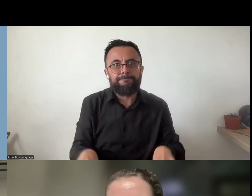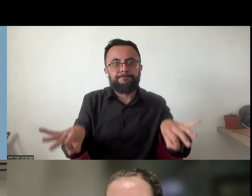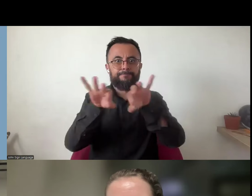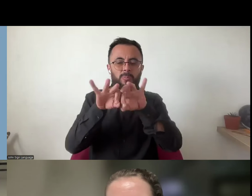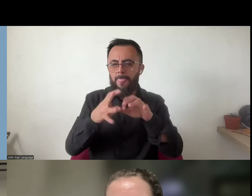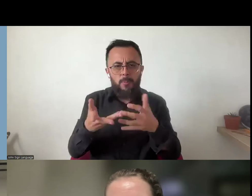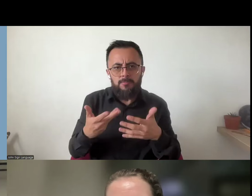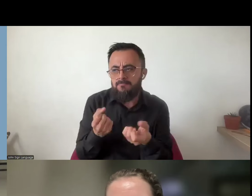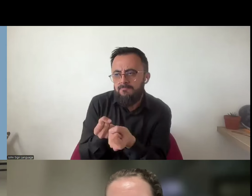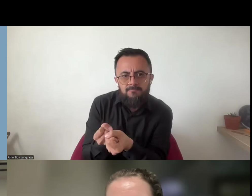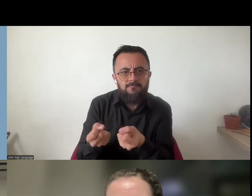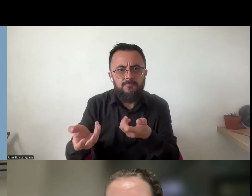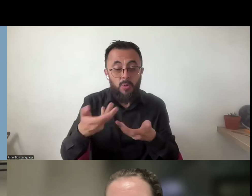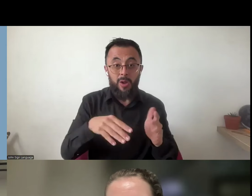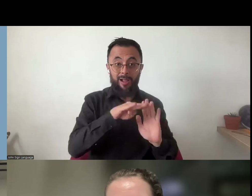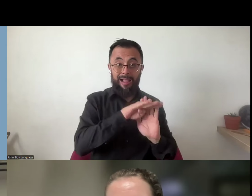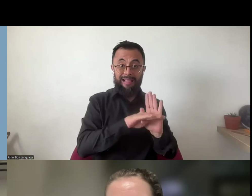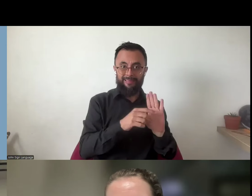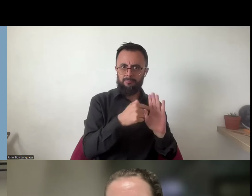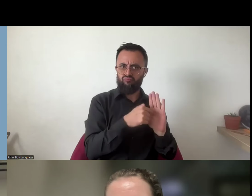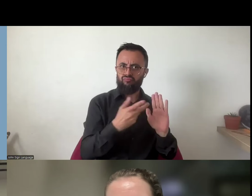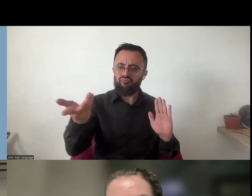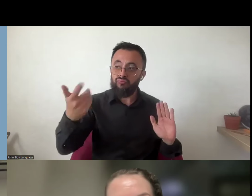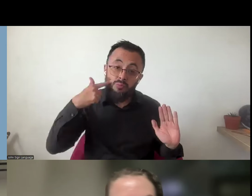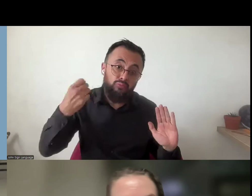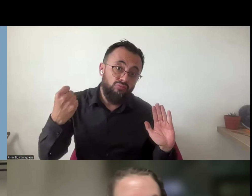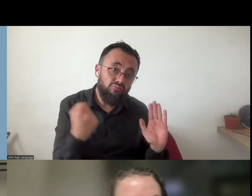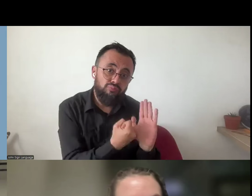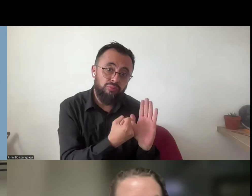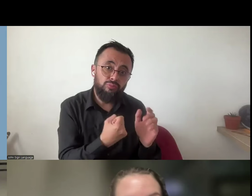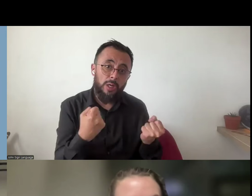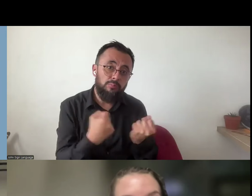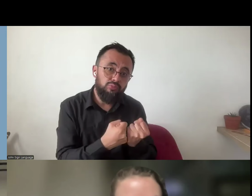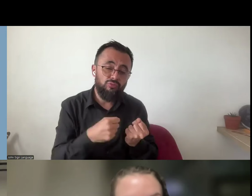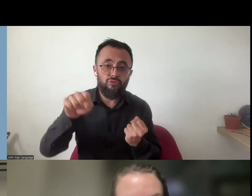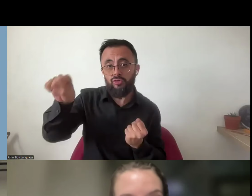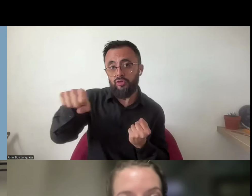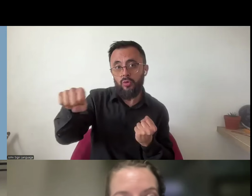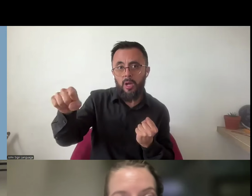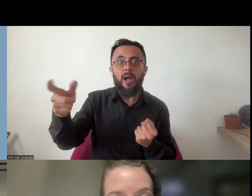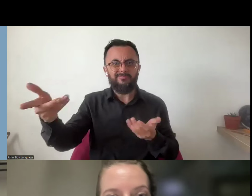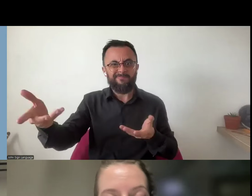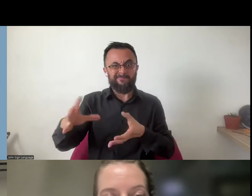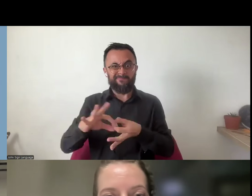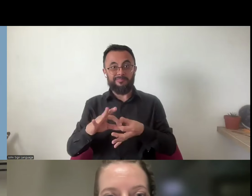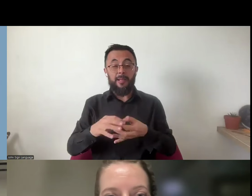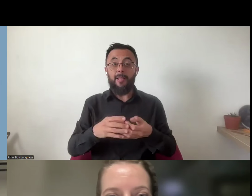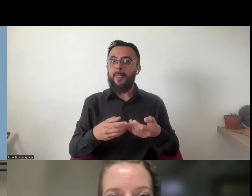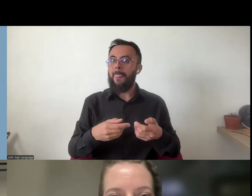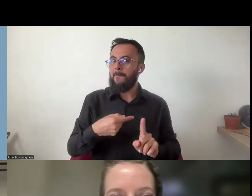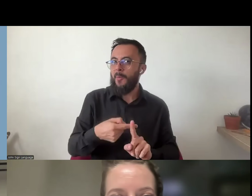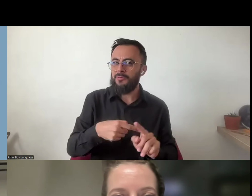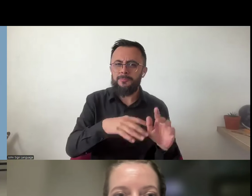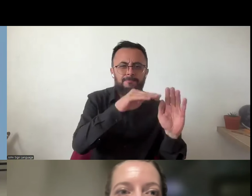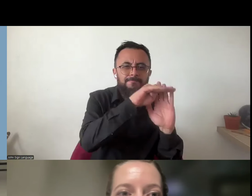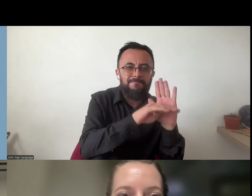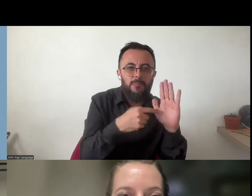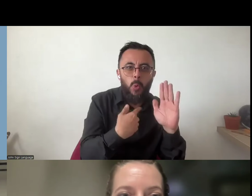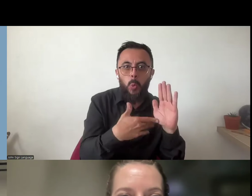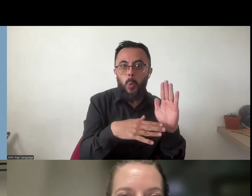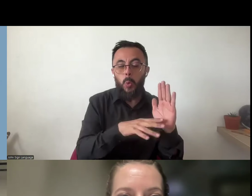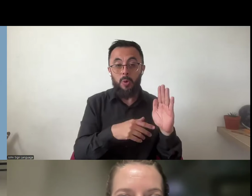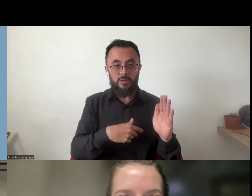them, and how that agenda will also help accelerate delivery and accomplishment of their agenda, meaning